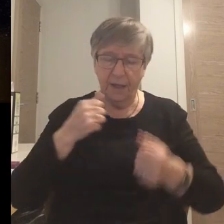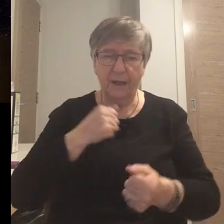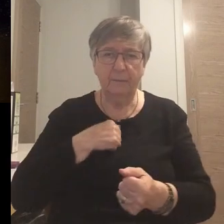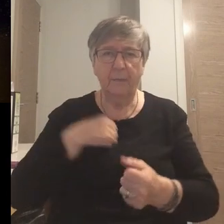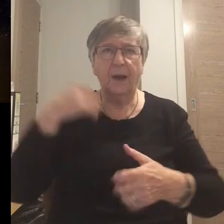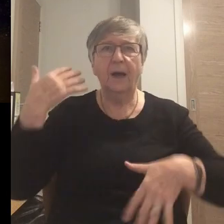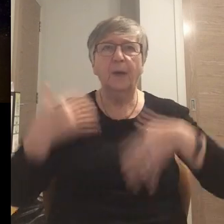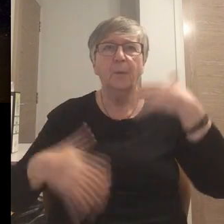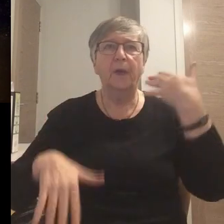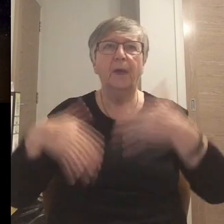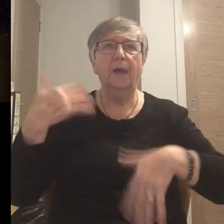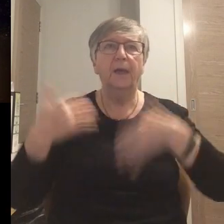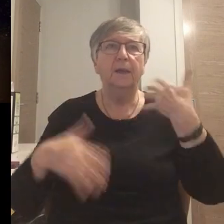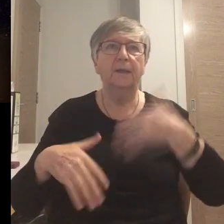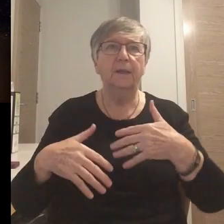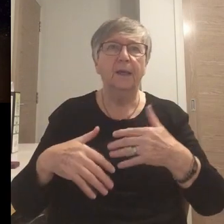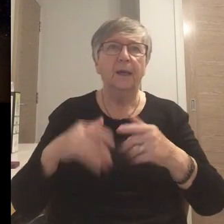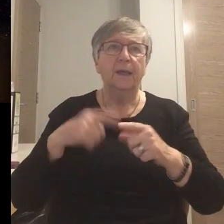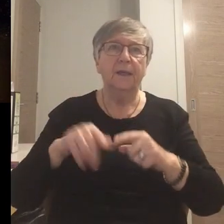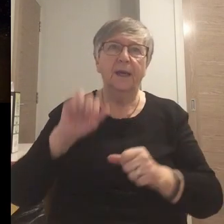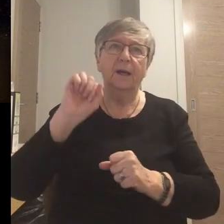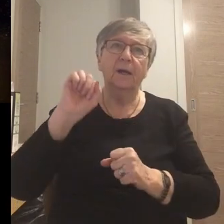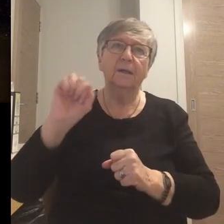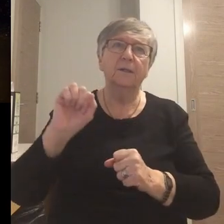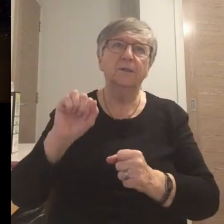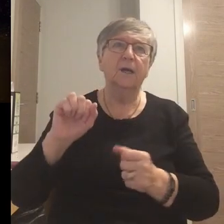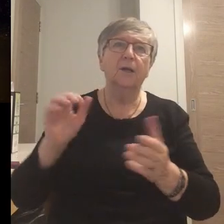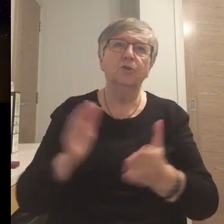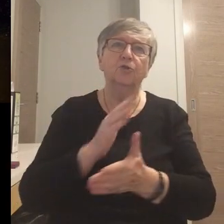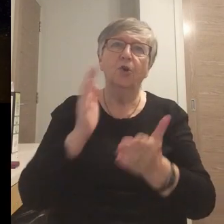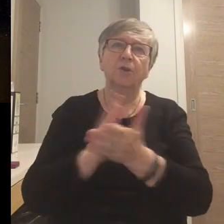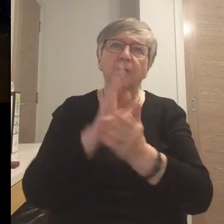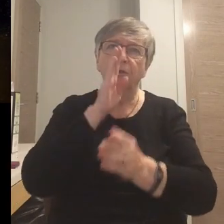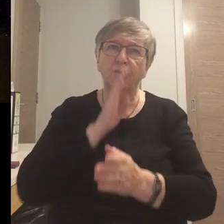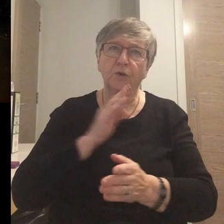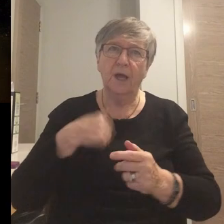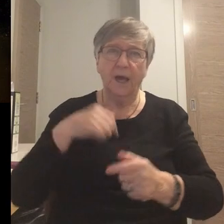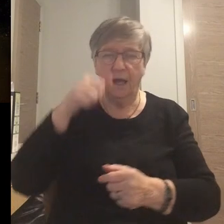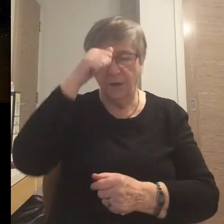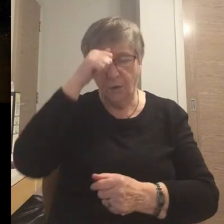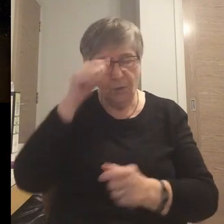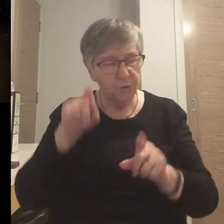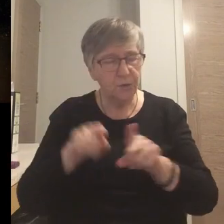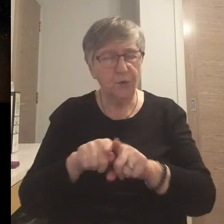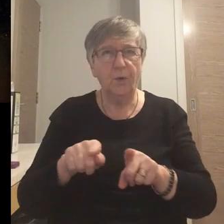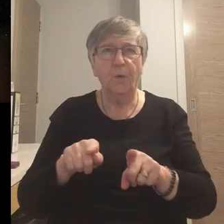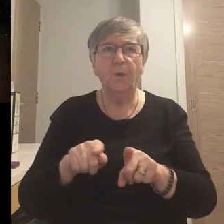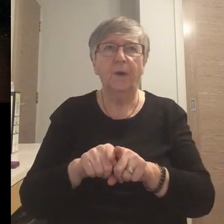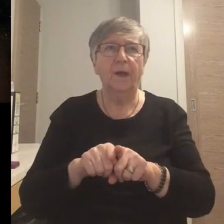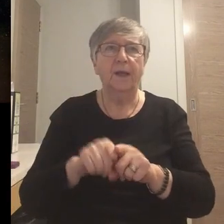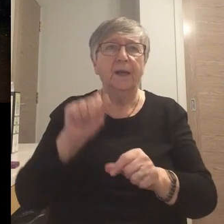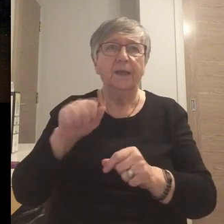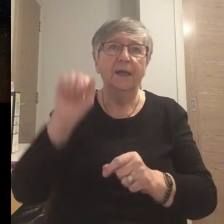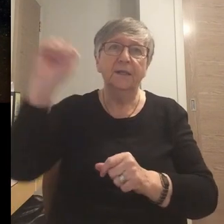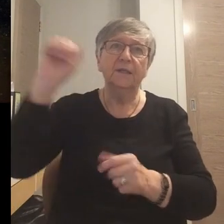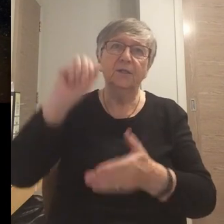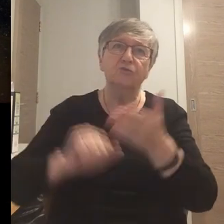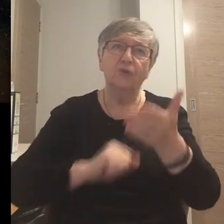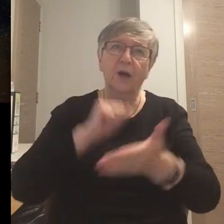he felt my pain, joys and sorrows that I know so.